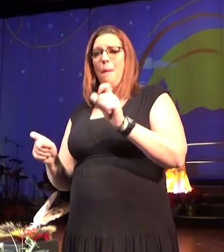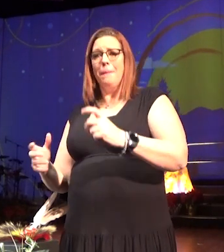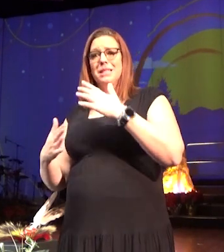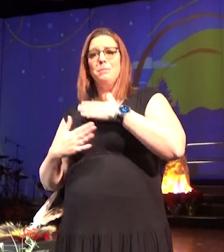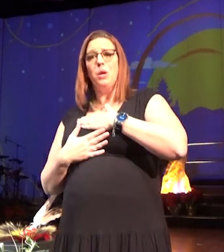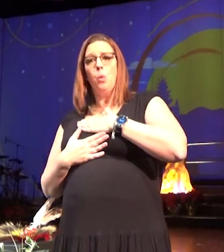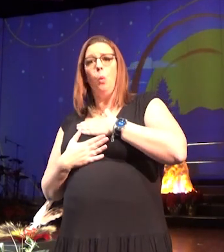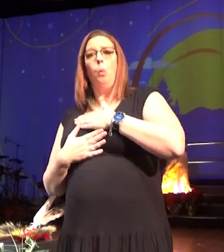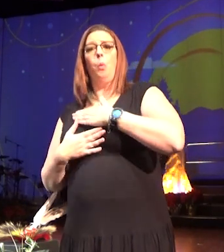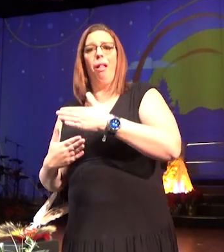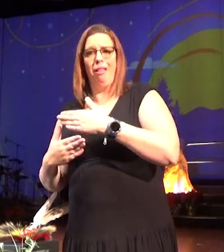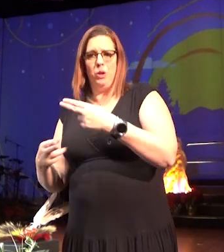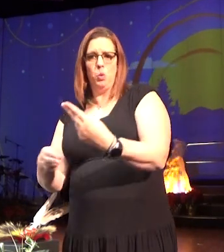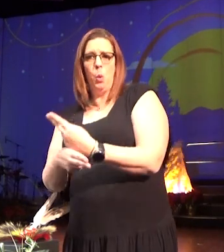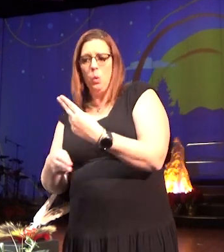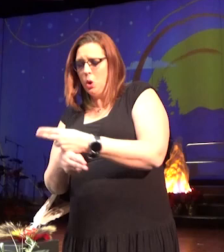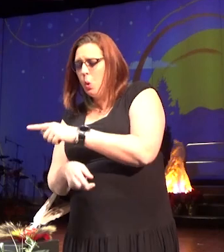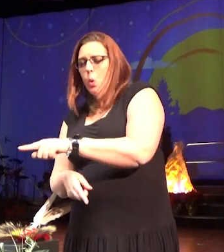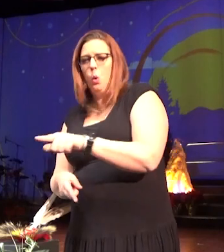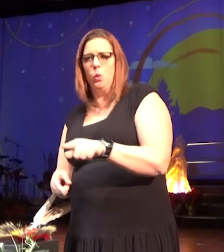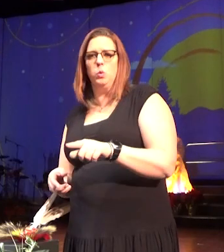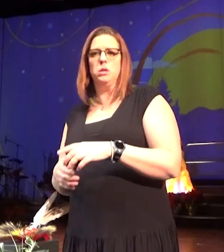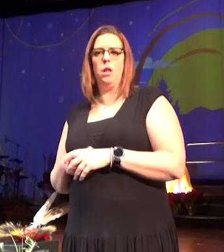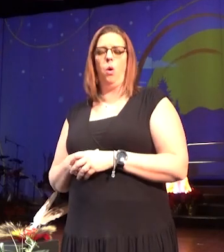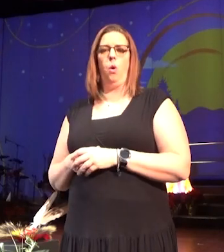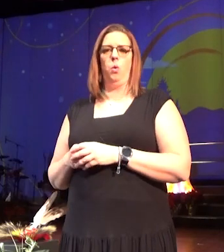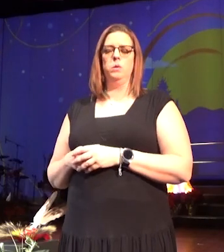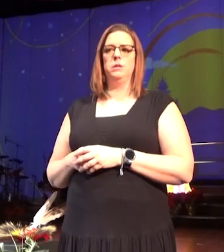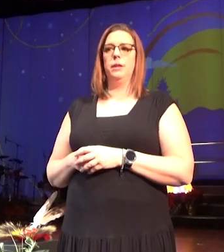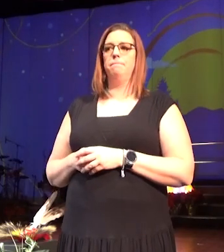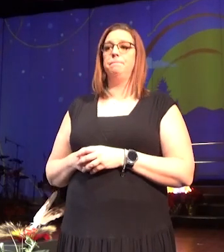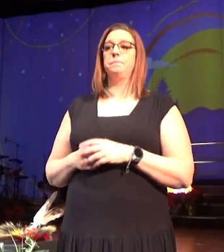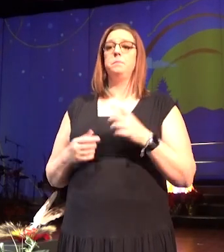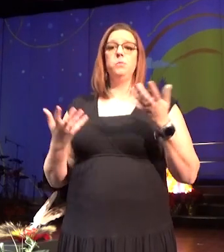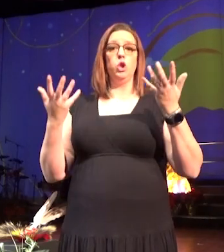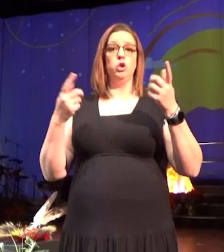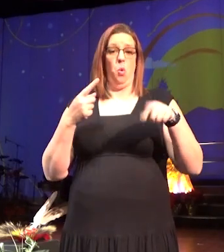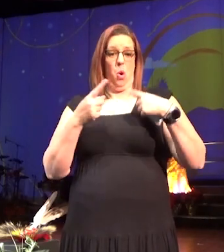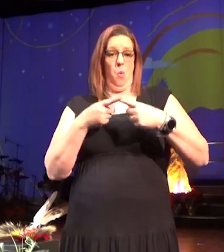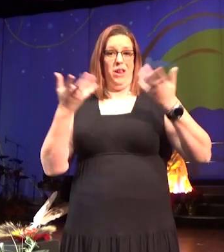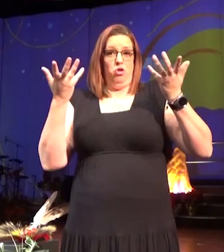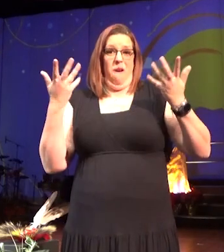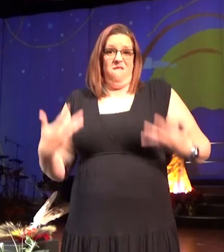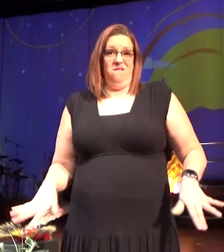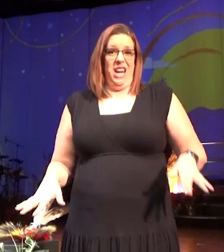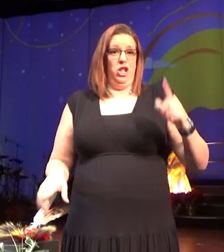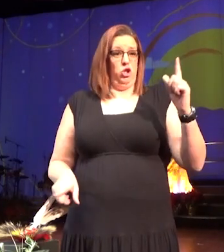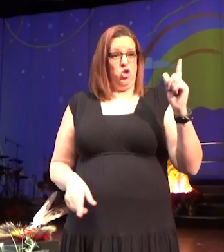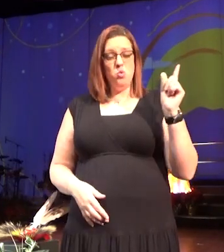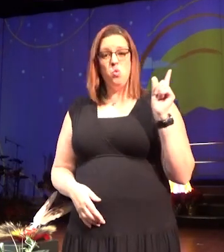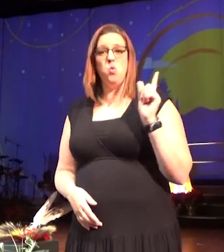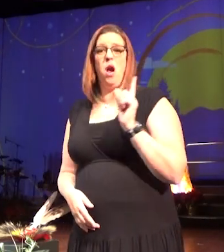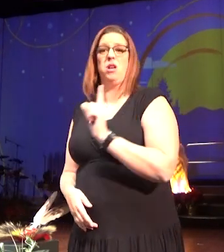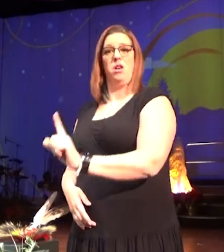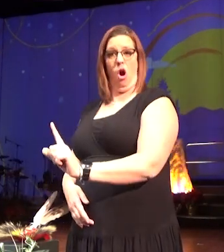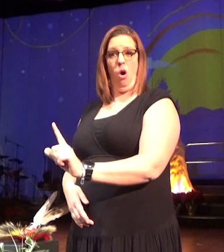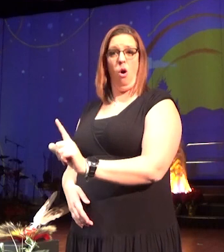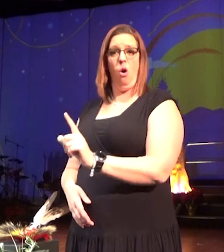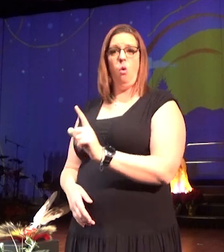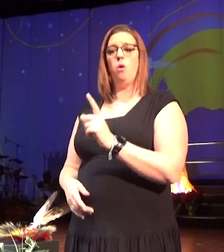willing to pick it up." And he said, "When you come down from here," he said, "you go home to where you were born and